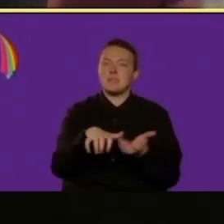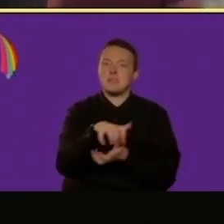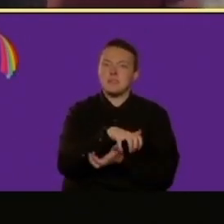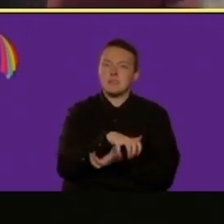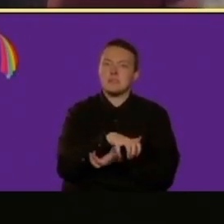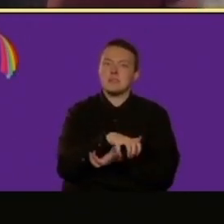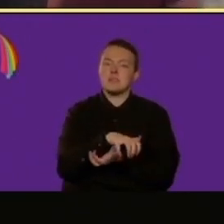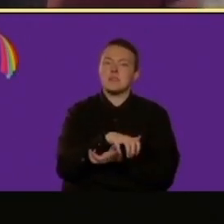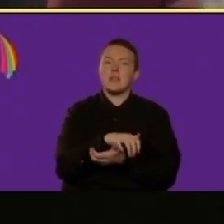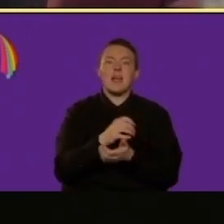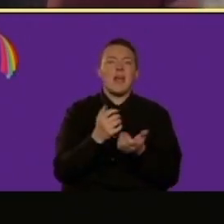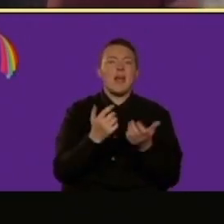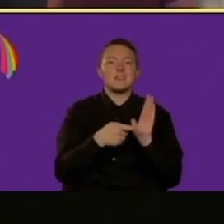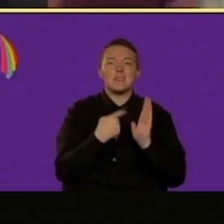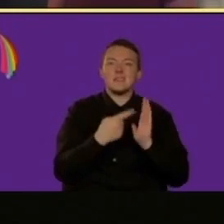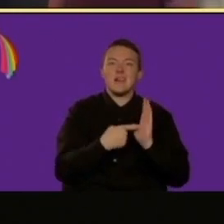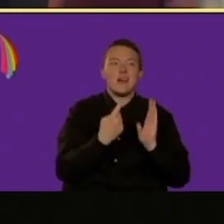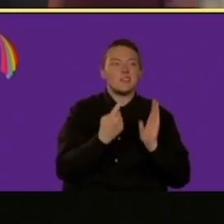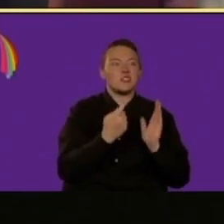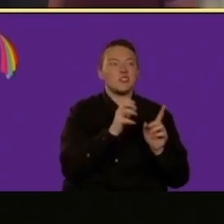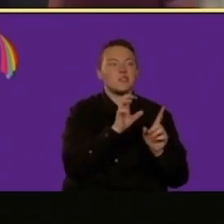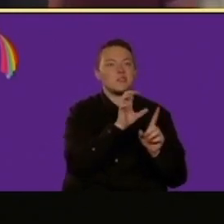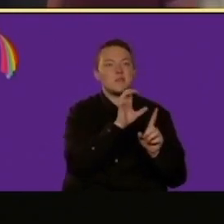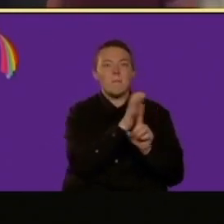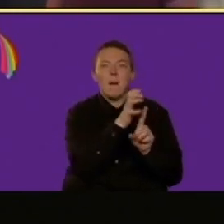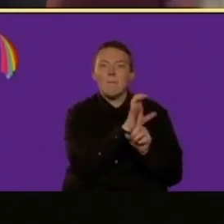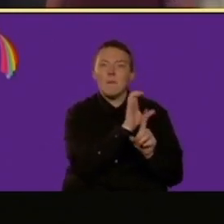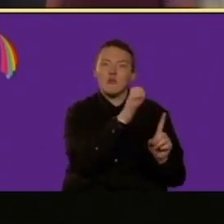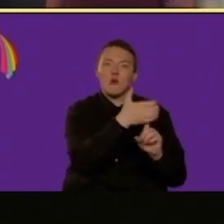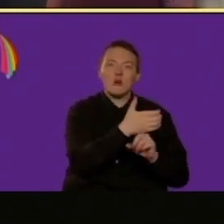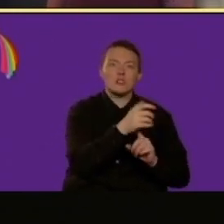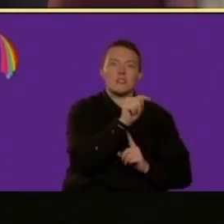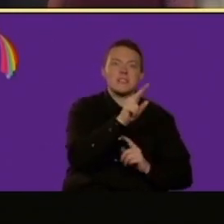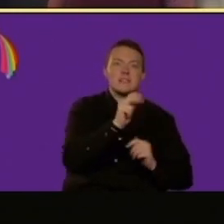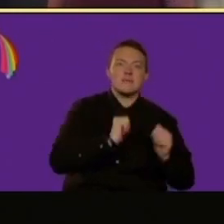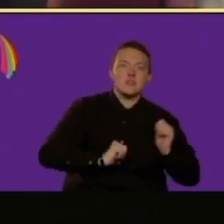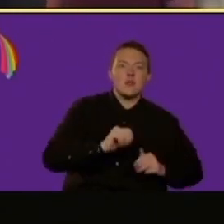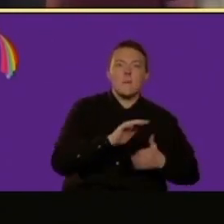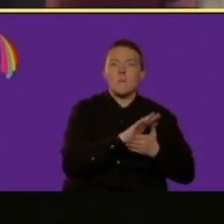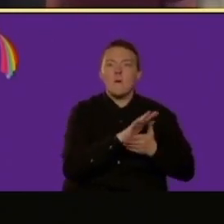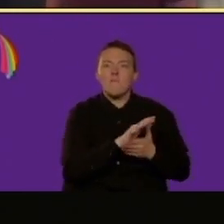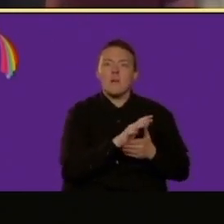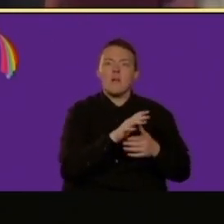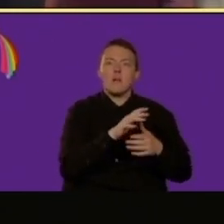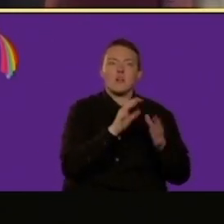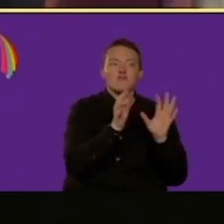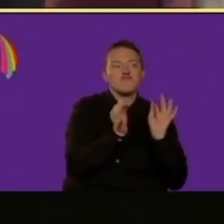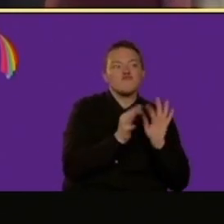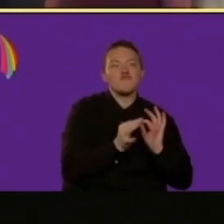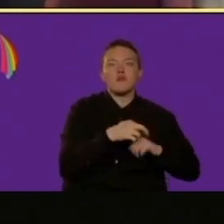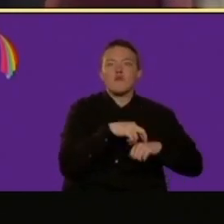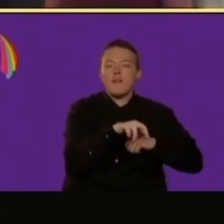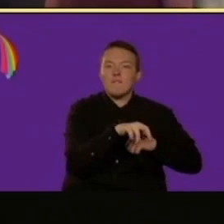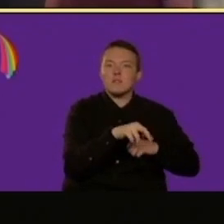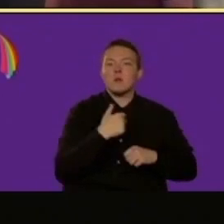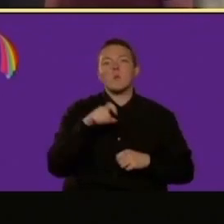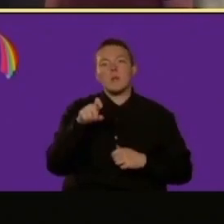to one example. Many introductory Scratch lessons begin with an analogy